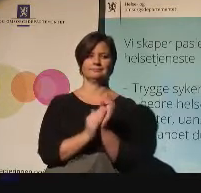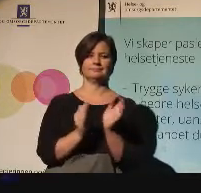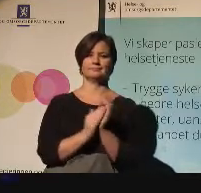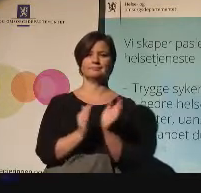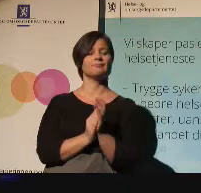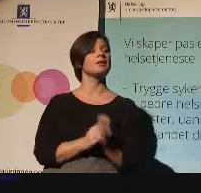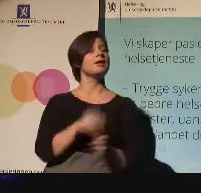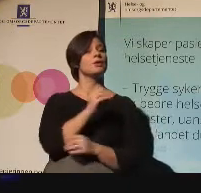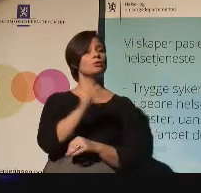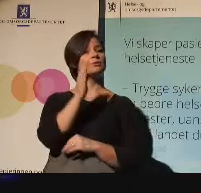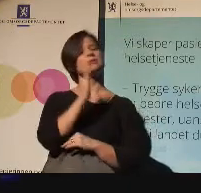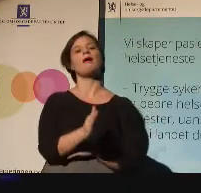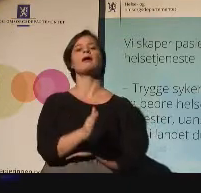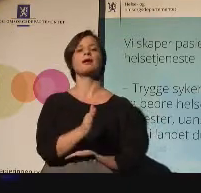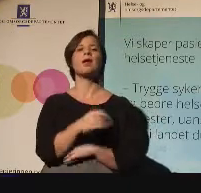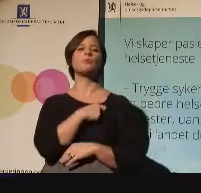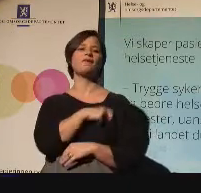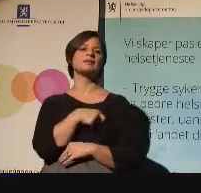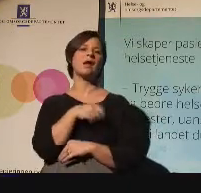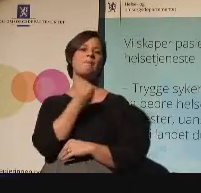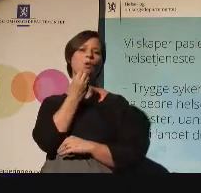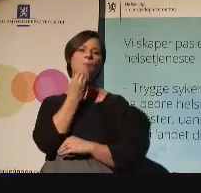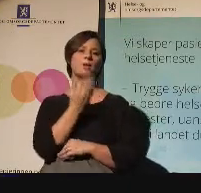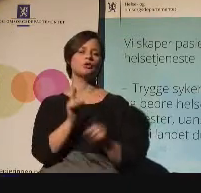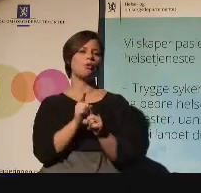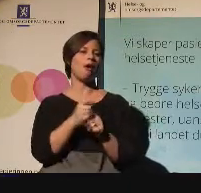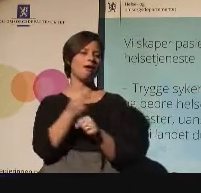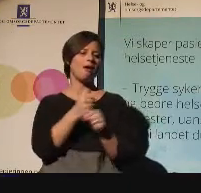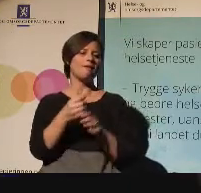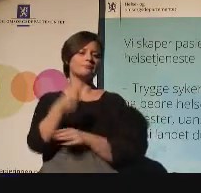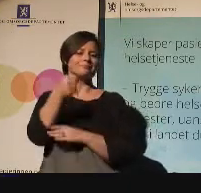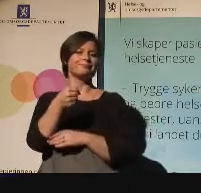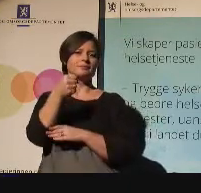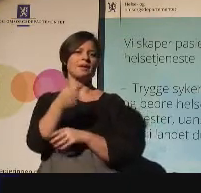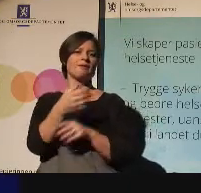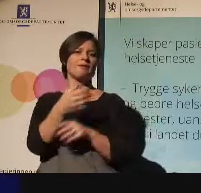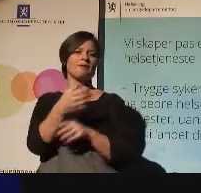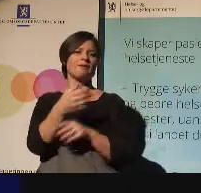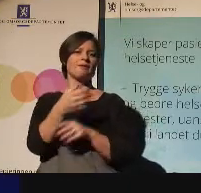Thank you very much, Professor Bloom. This is a coffee cup from a labor